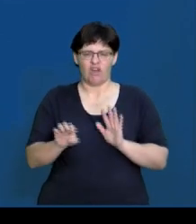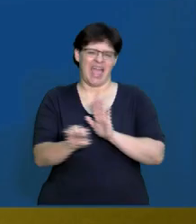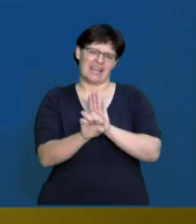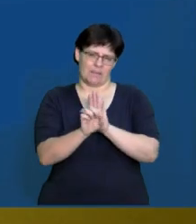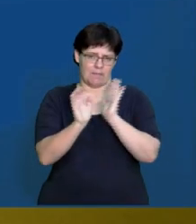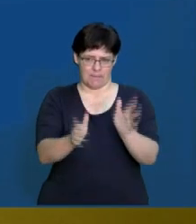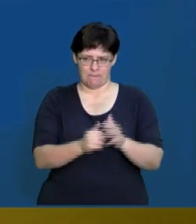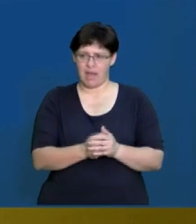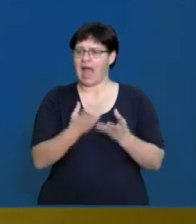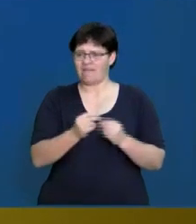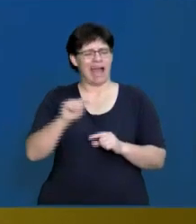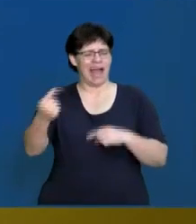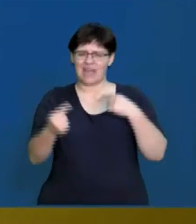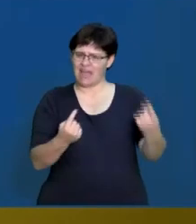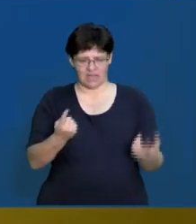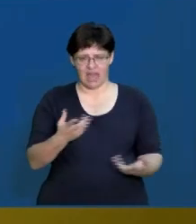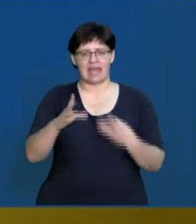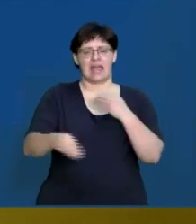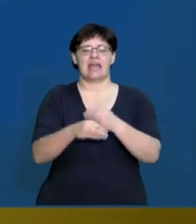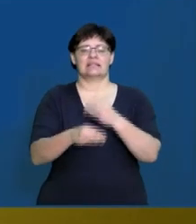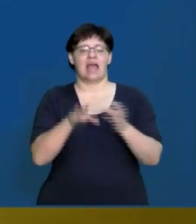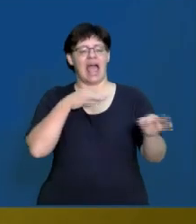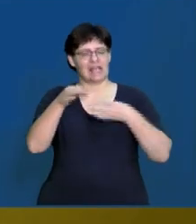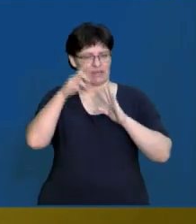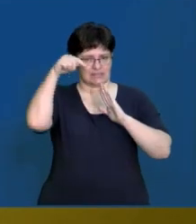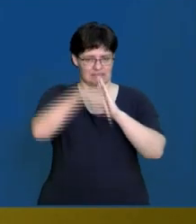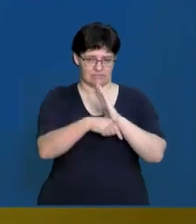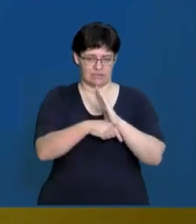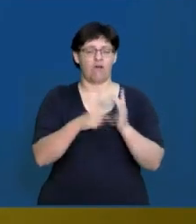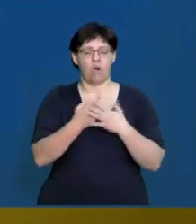there. This is just an example, guys. There are many other points that you can